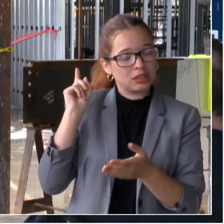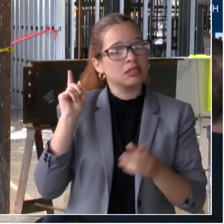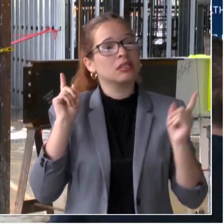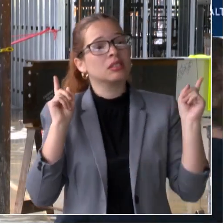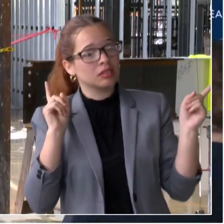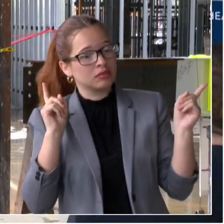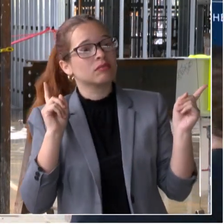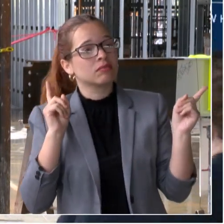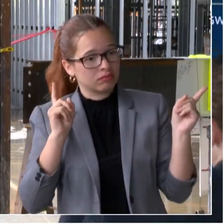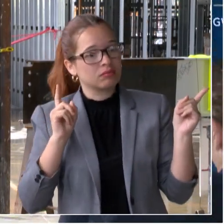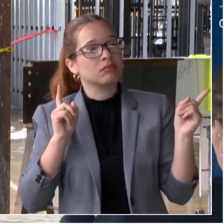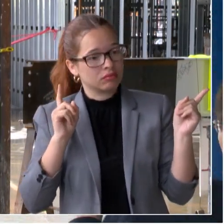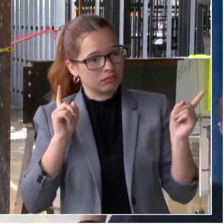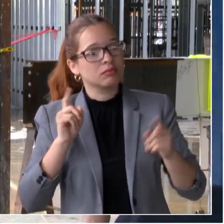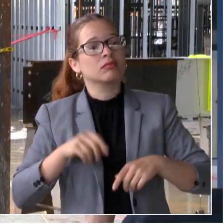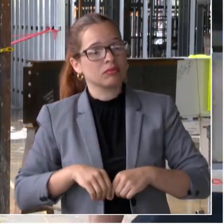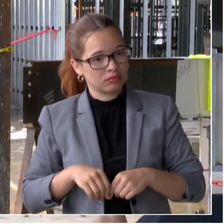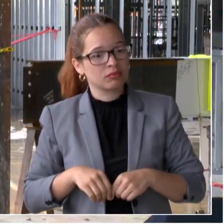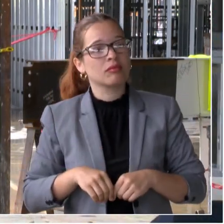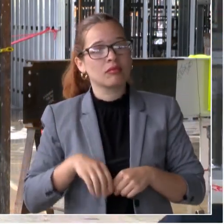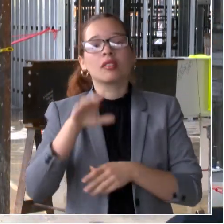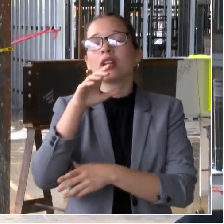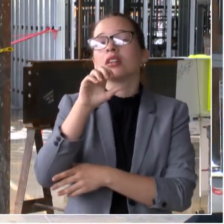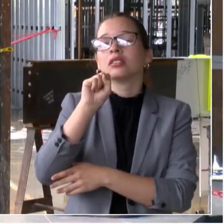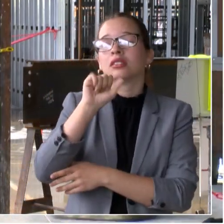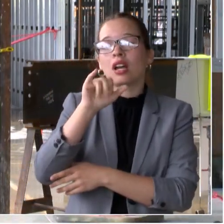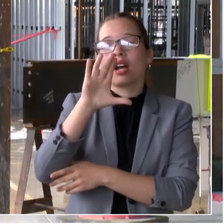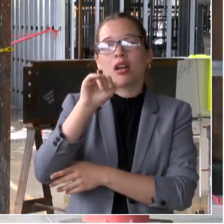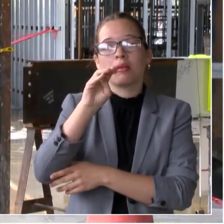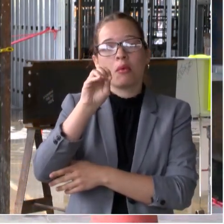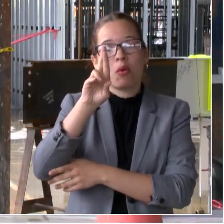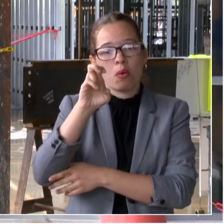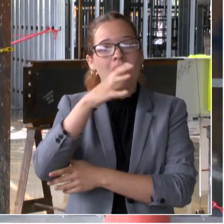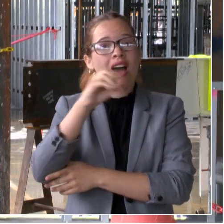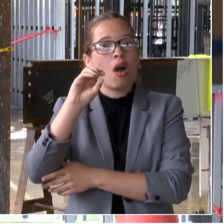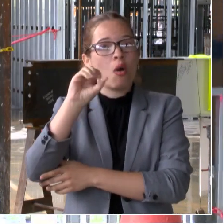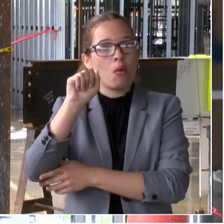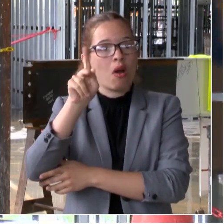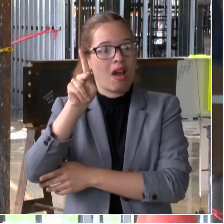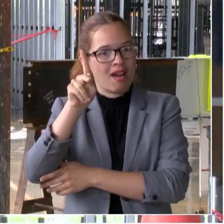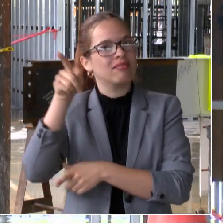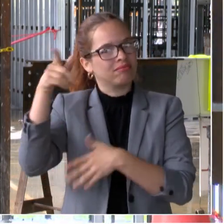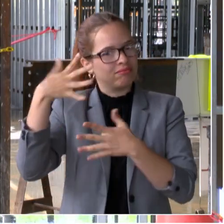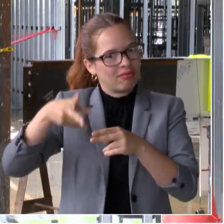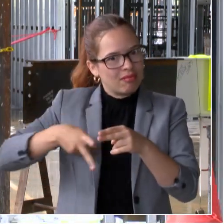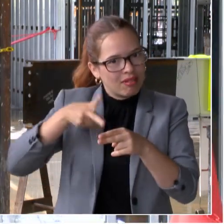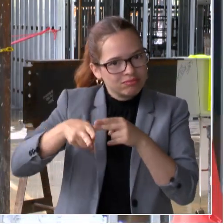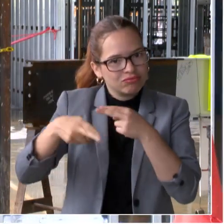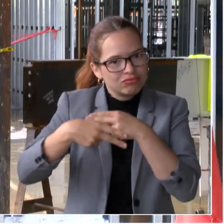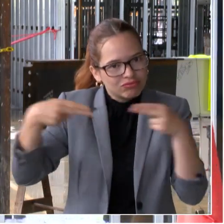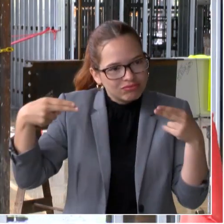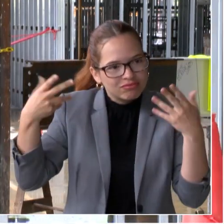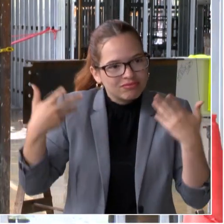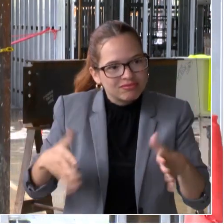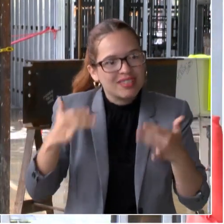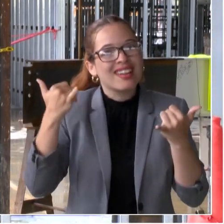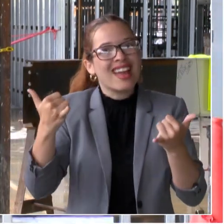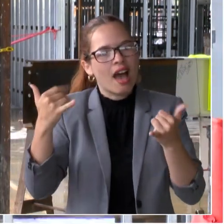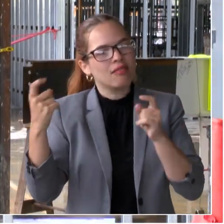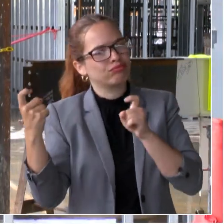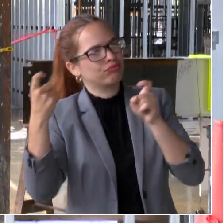new retail village that will be providing economic opportunity to homegrown Ward 7 and